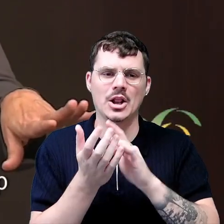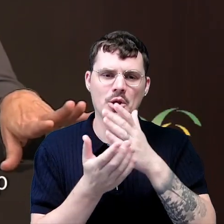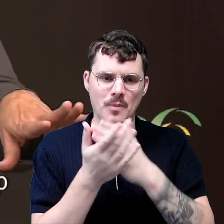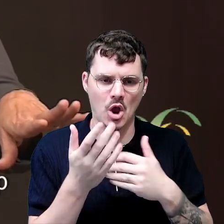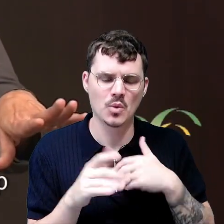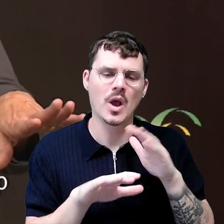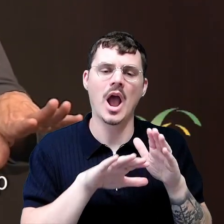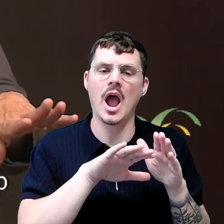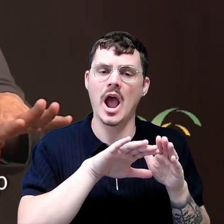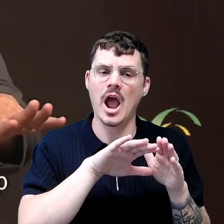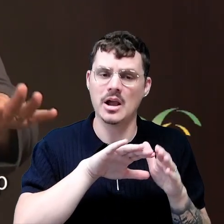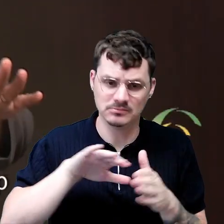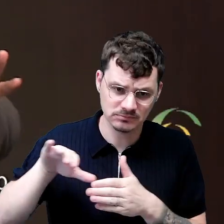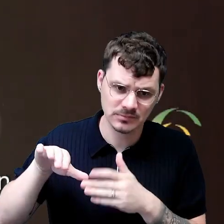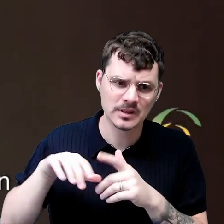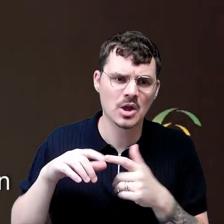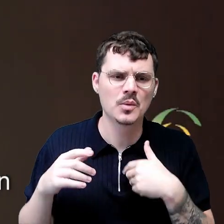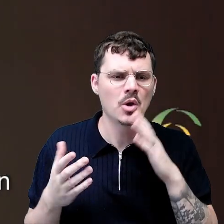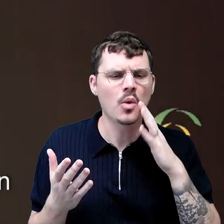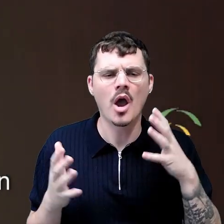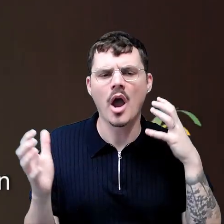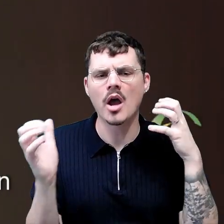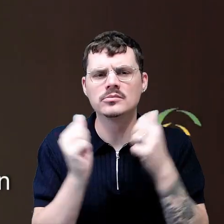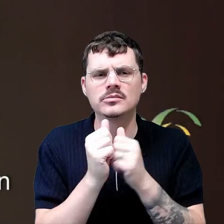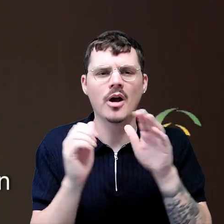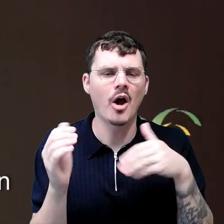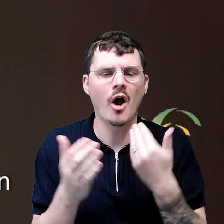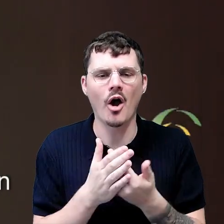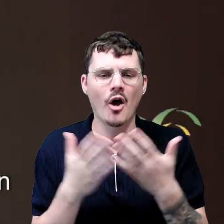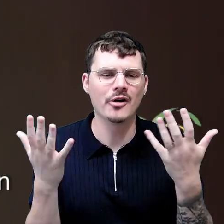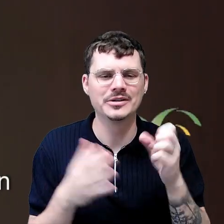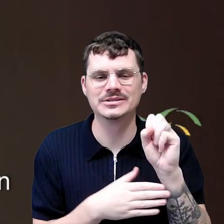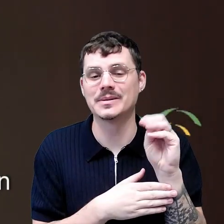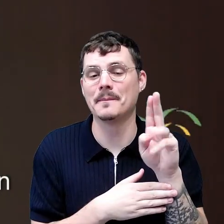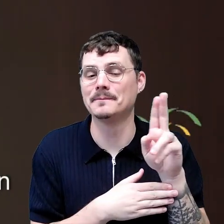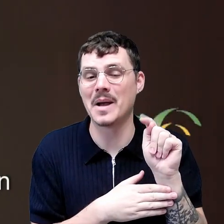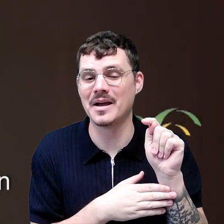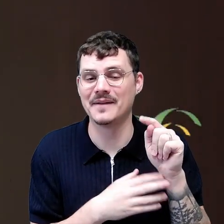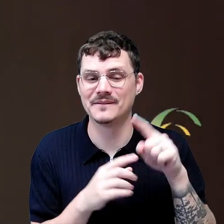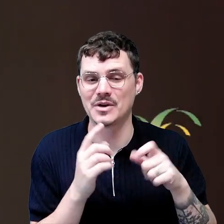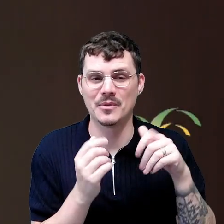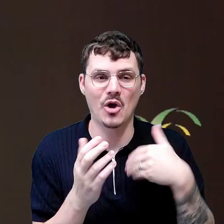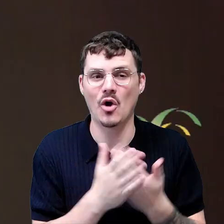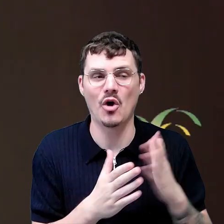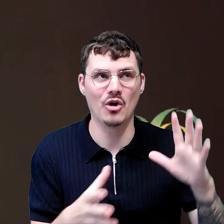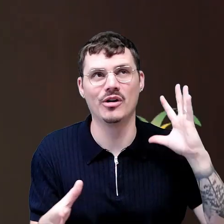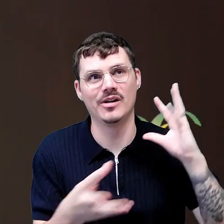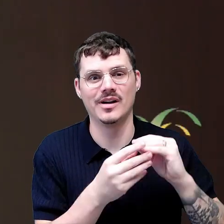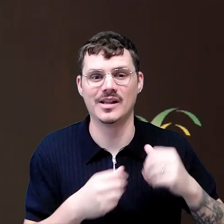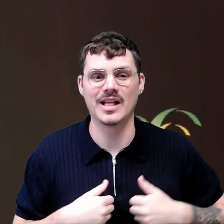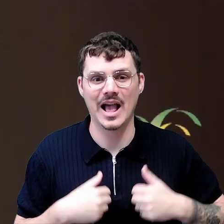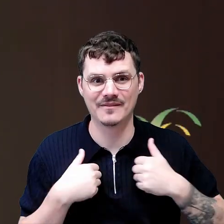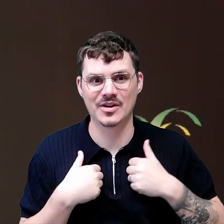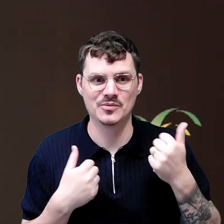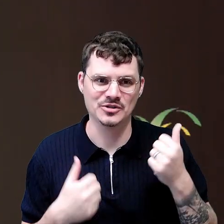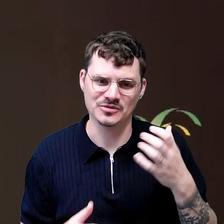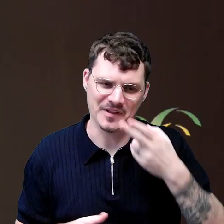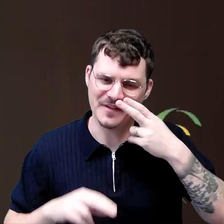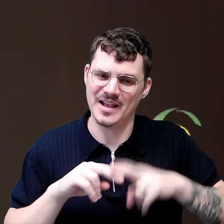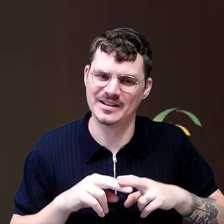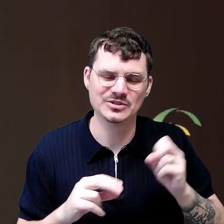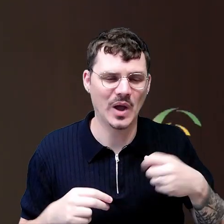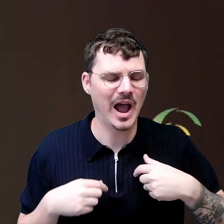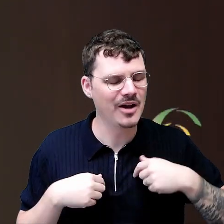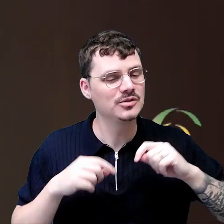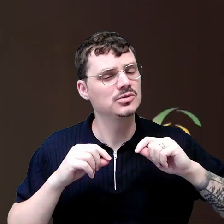the way, and then we'd pretty much just get up to speed on all the smut from everybody in her whole life, which was really fun. So